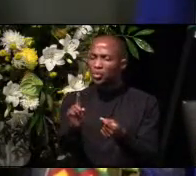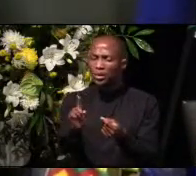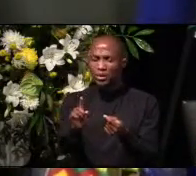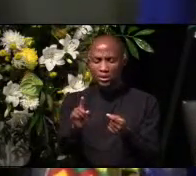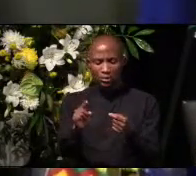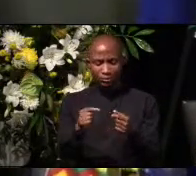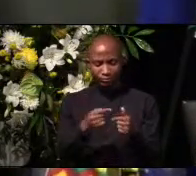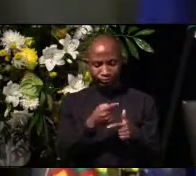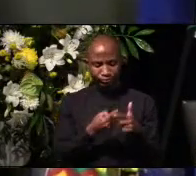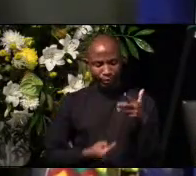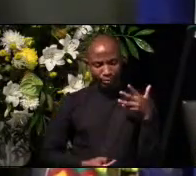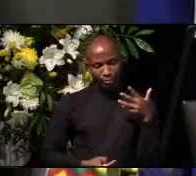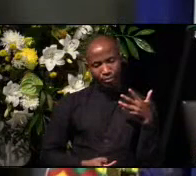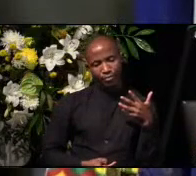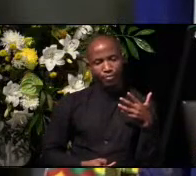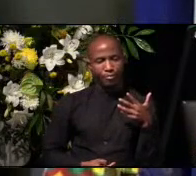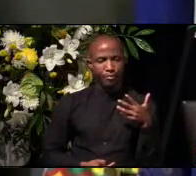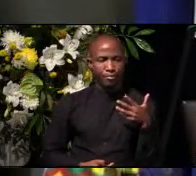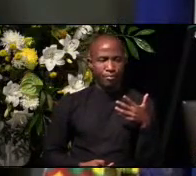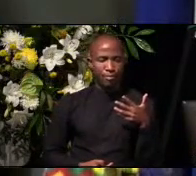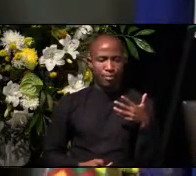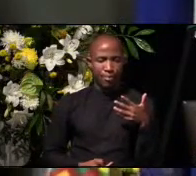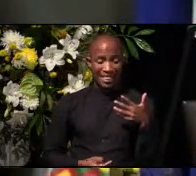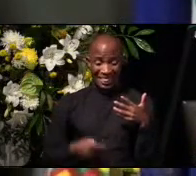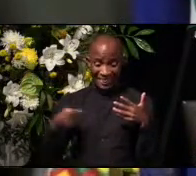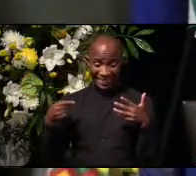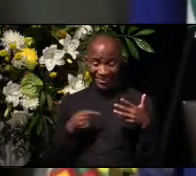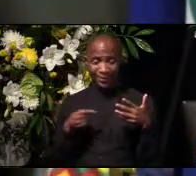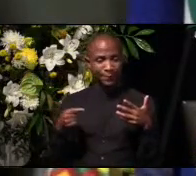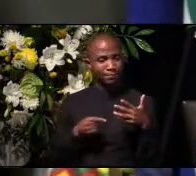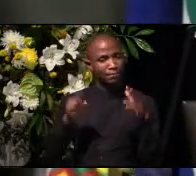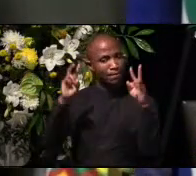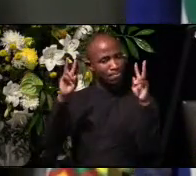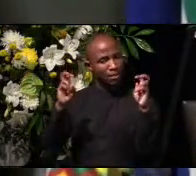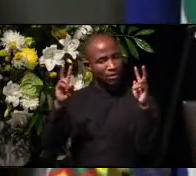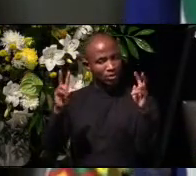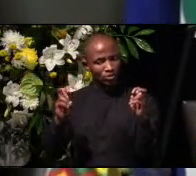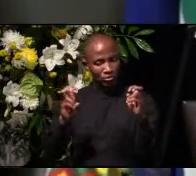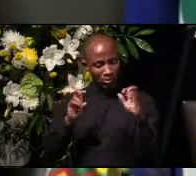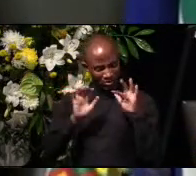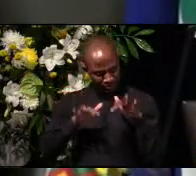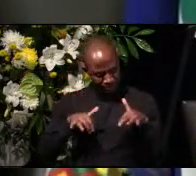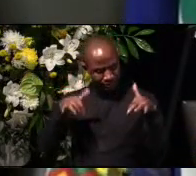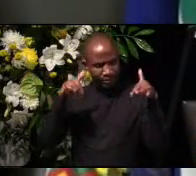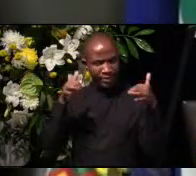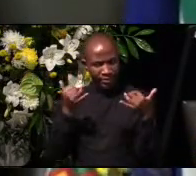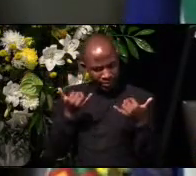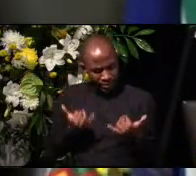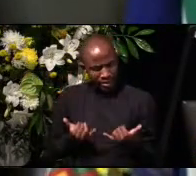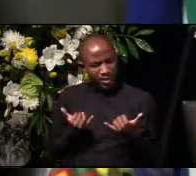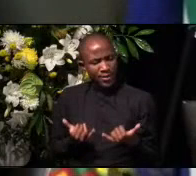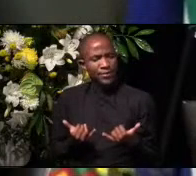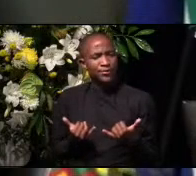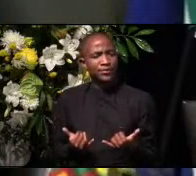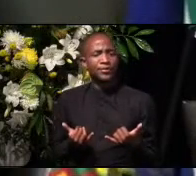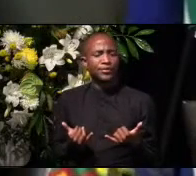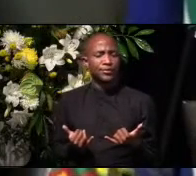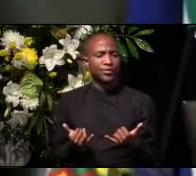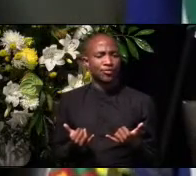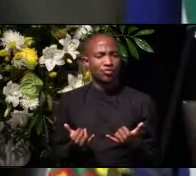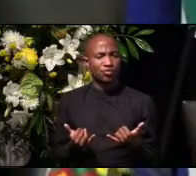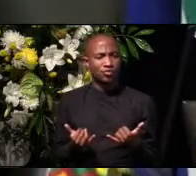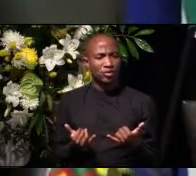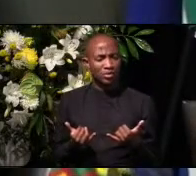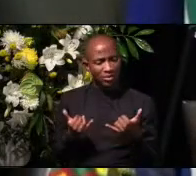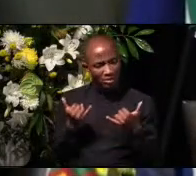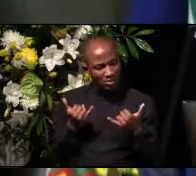points that I'm going to address now are issues where Parliament as it is at the moment is not necessarily